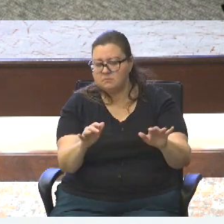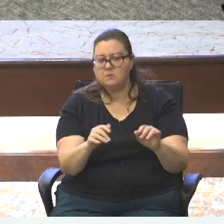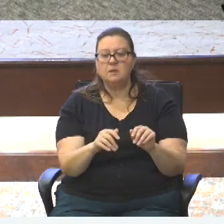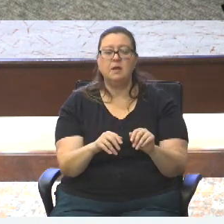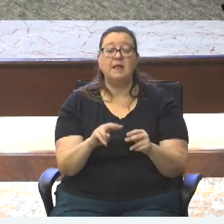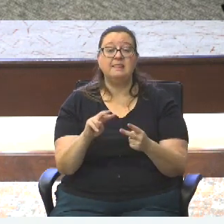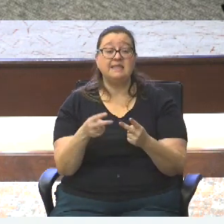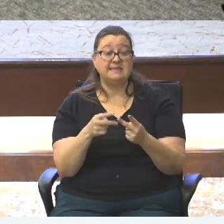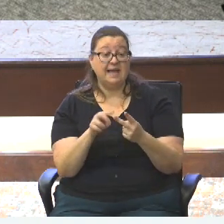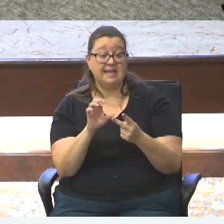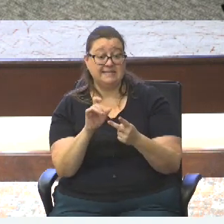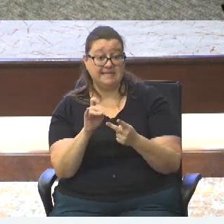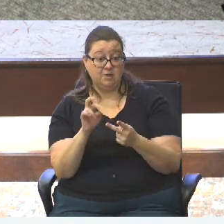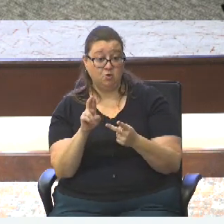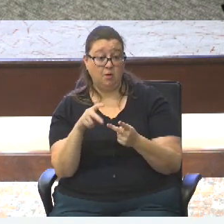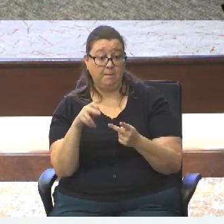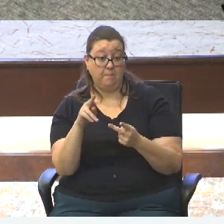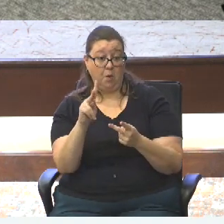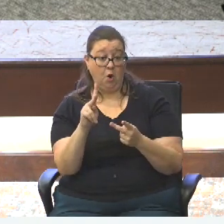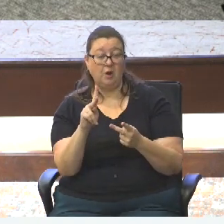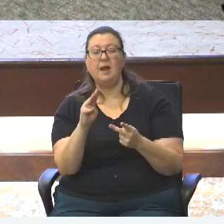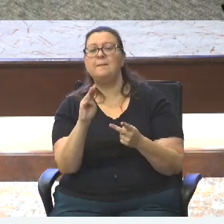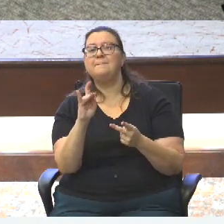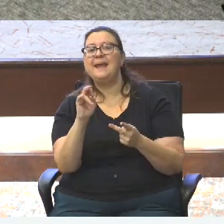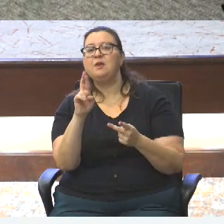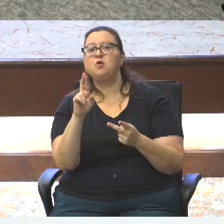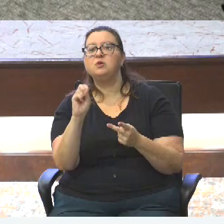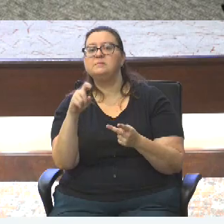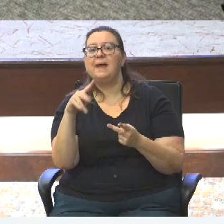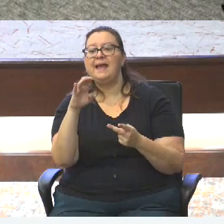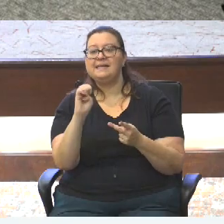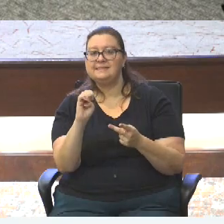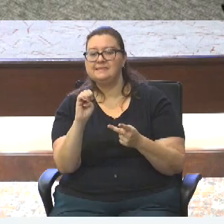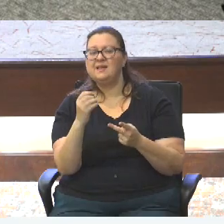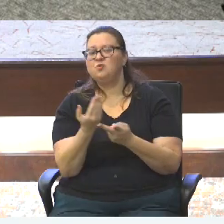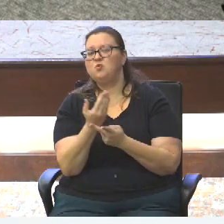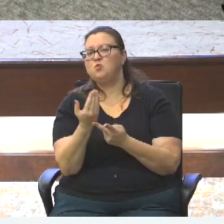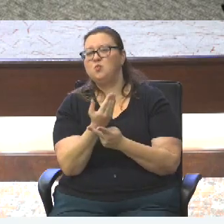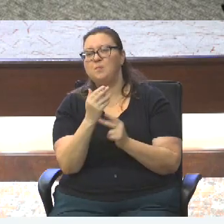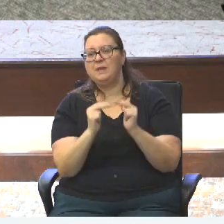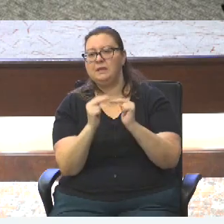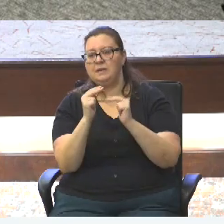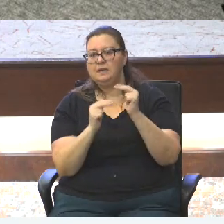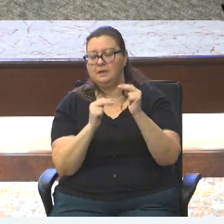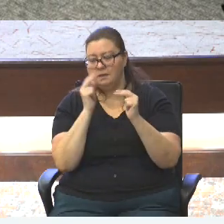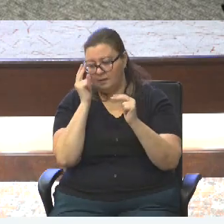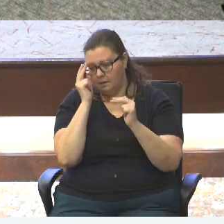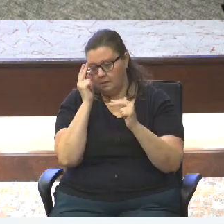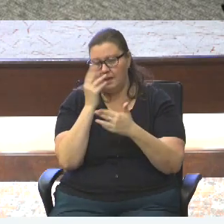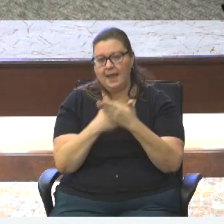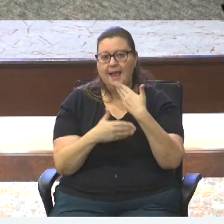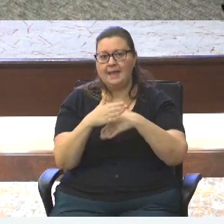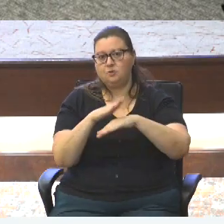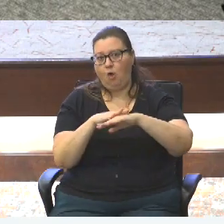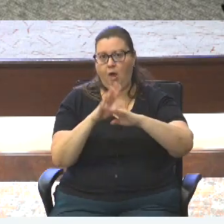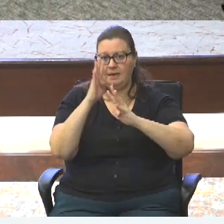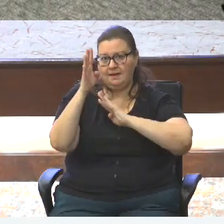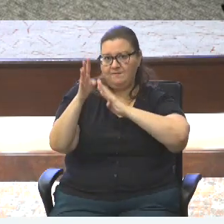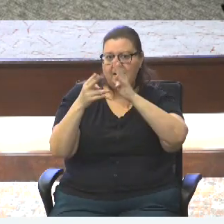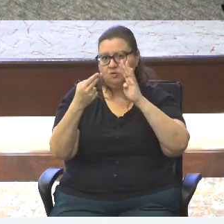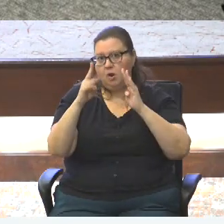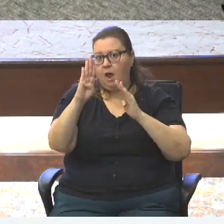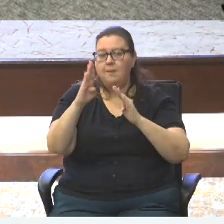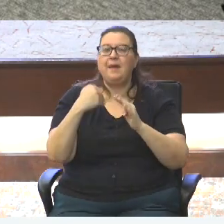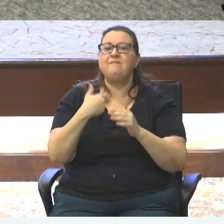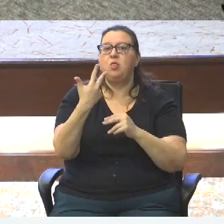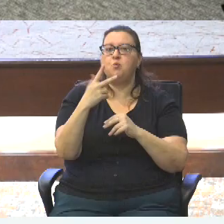second one, Cedar Park Library Makerspace. This one is a pretty new building. It's a hands-on innovation hub with 3D